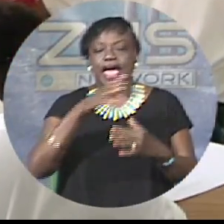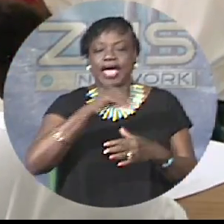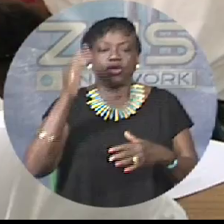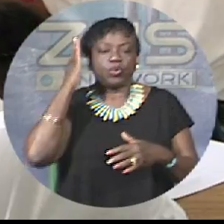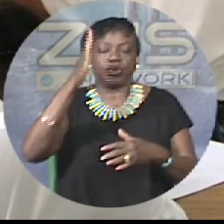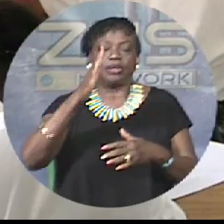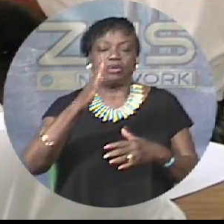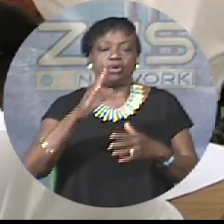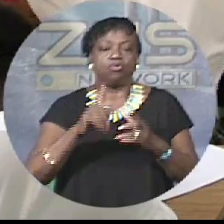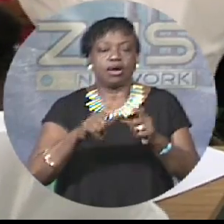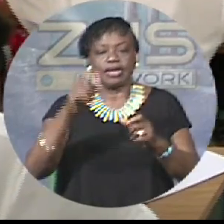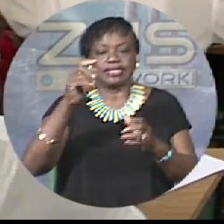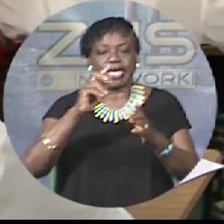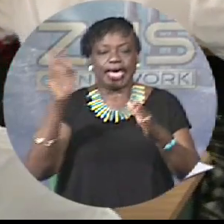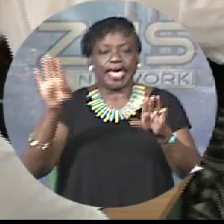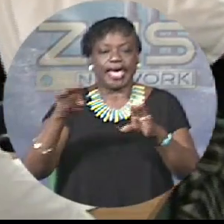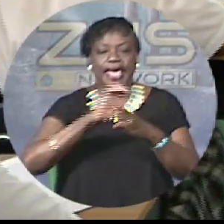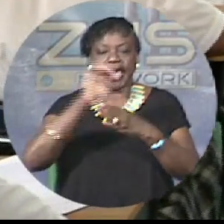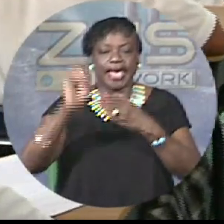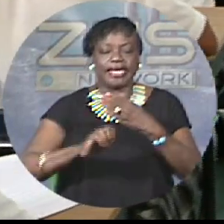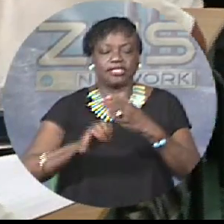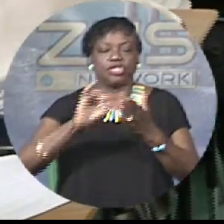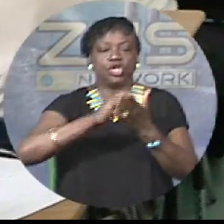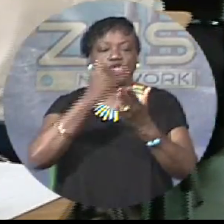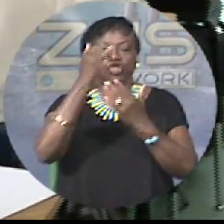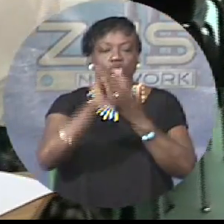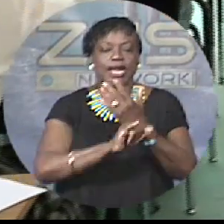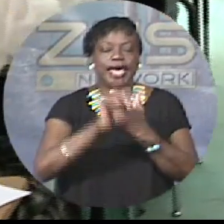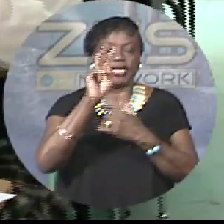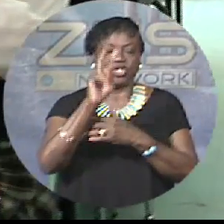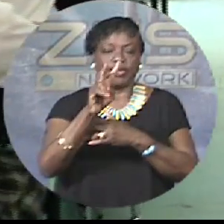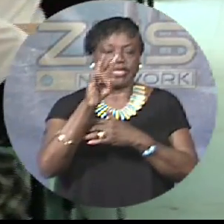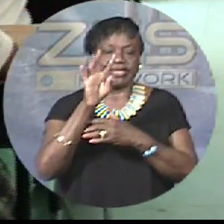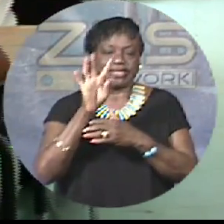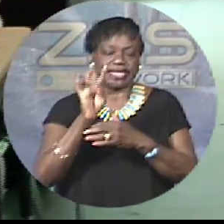month, ending on July 27th. Carla Palmer, ZNS Network News.